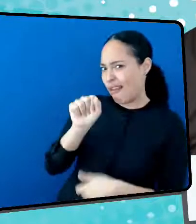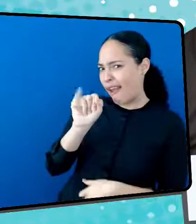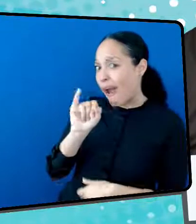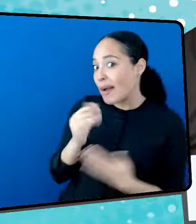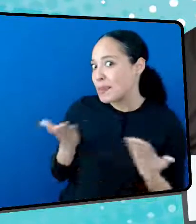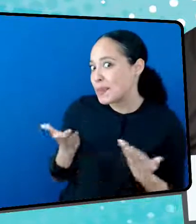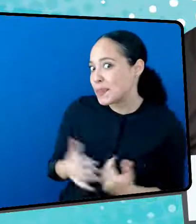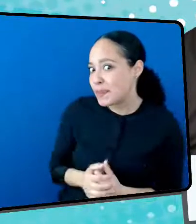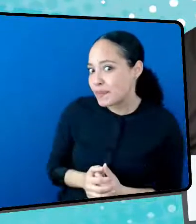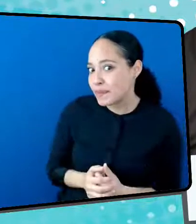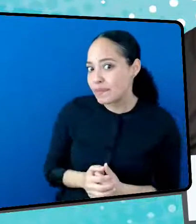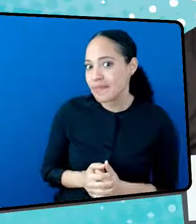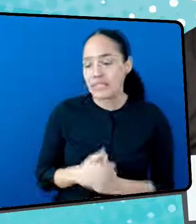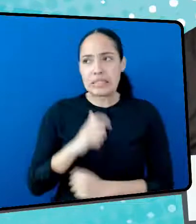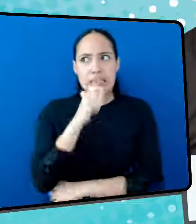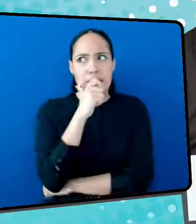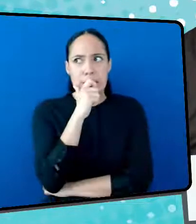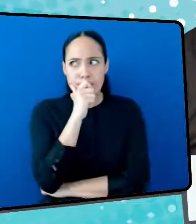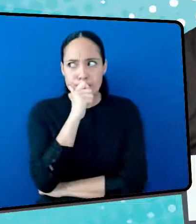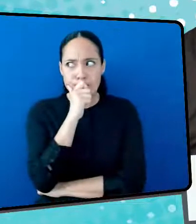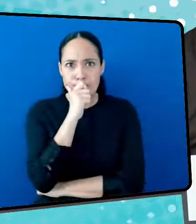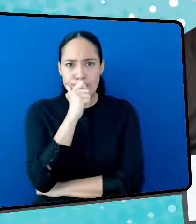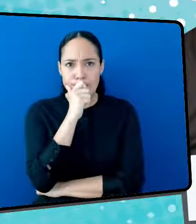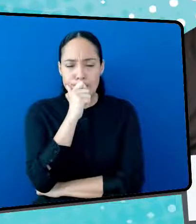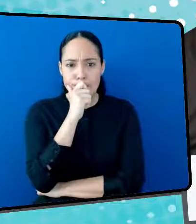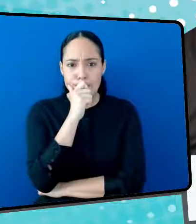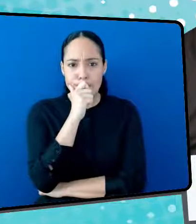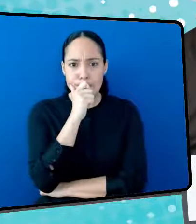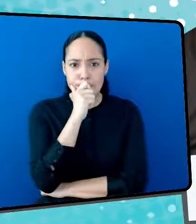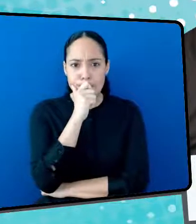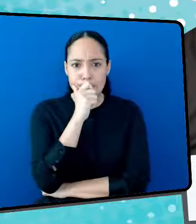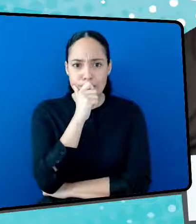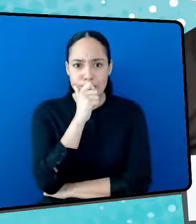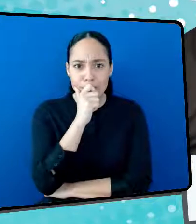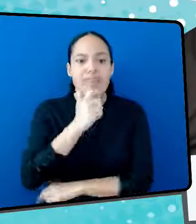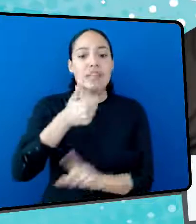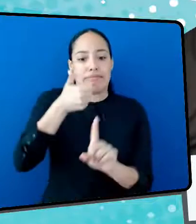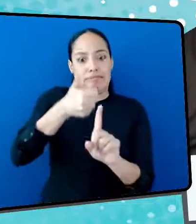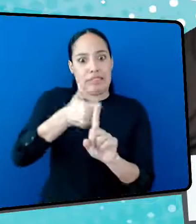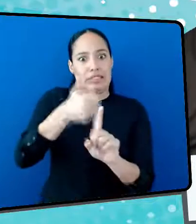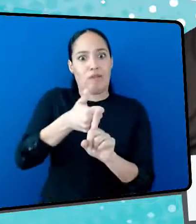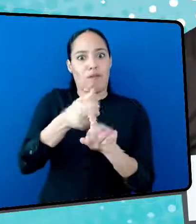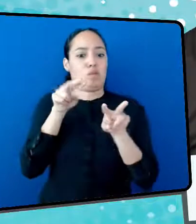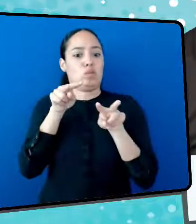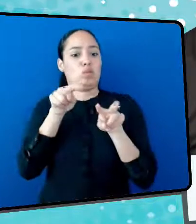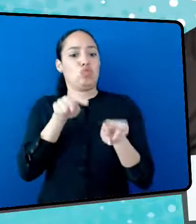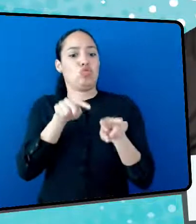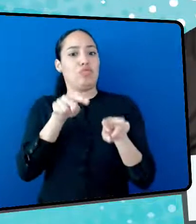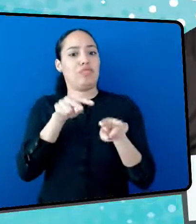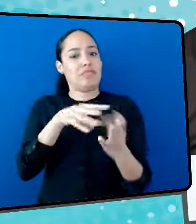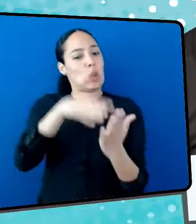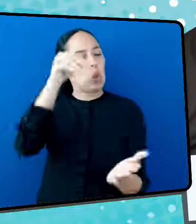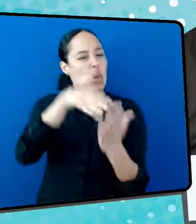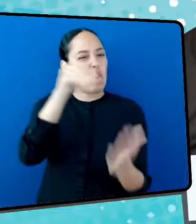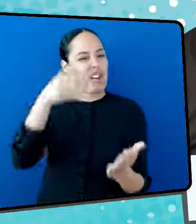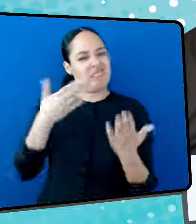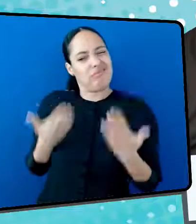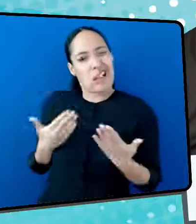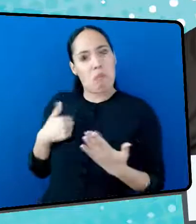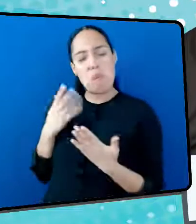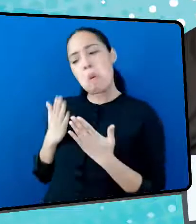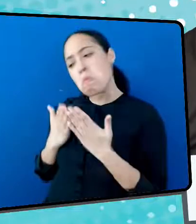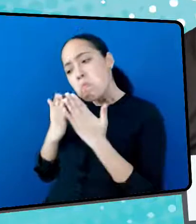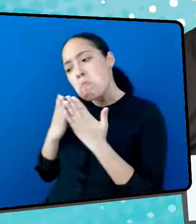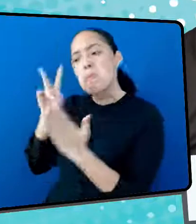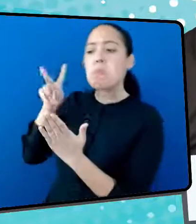Oh gosh, that's a tough one. Yeah, so self-supervised learning. Yeah, that's the latest thing I'm reading up on. Inner Team's doing some cool stuff